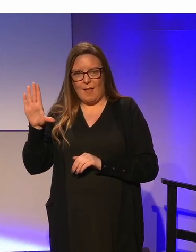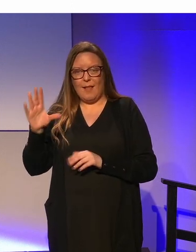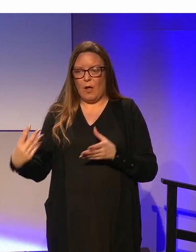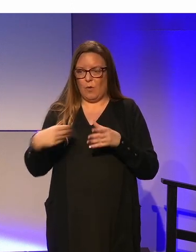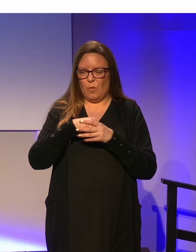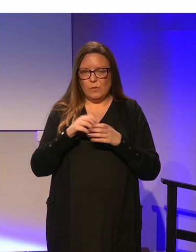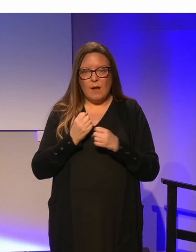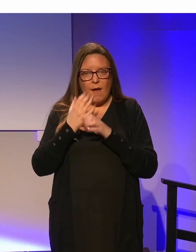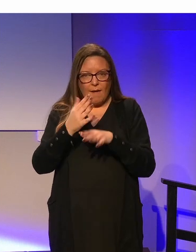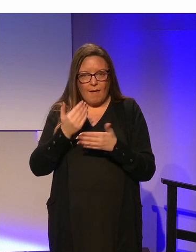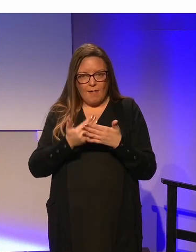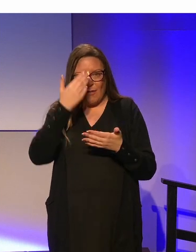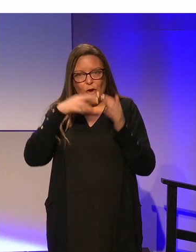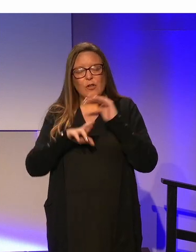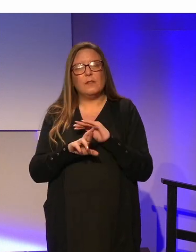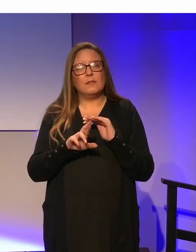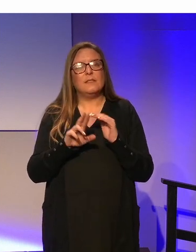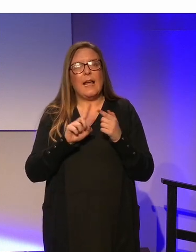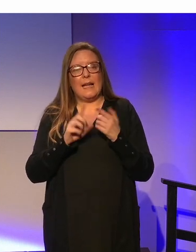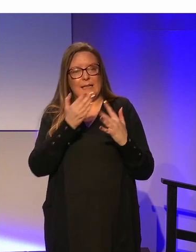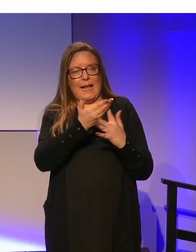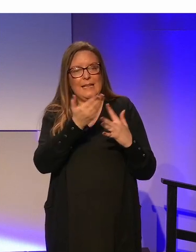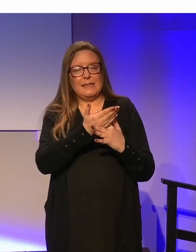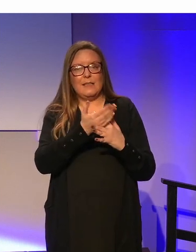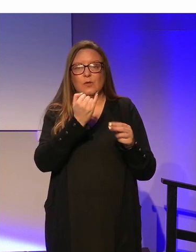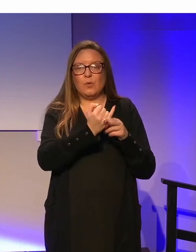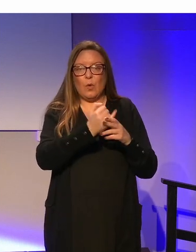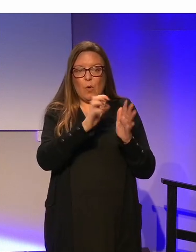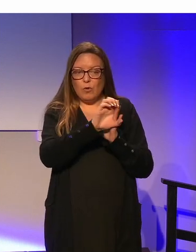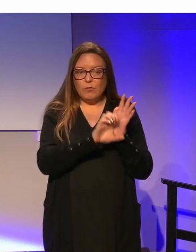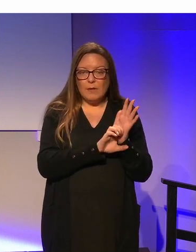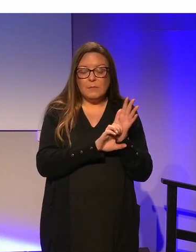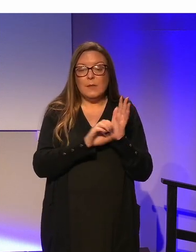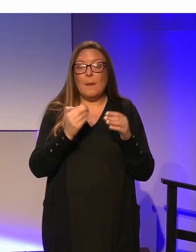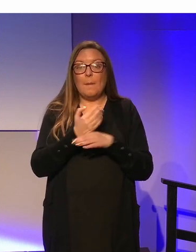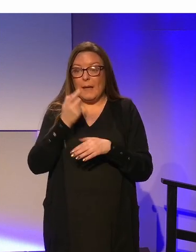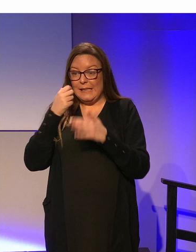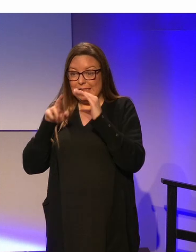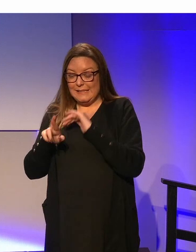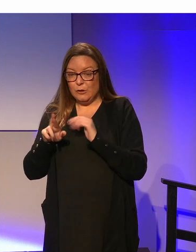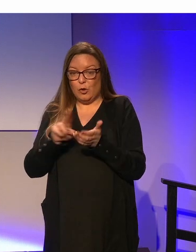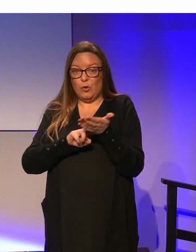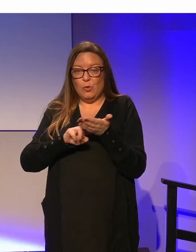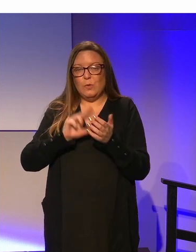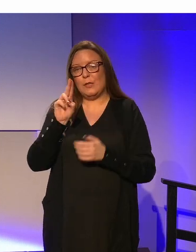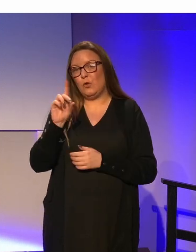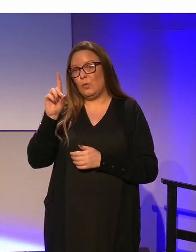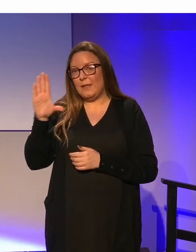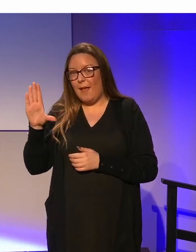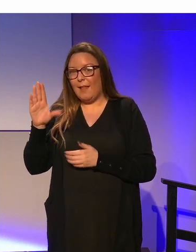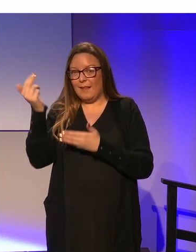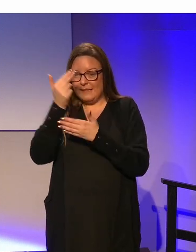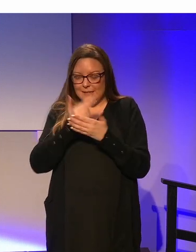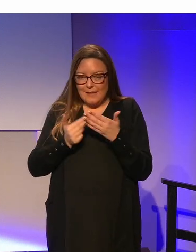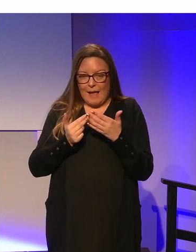all learners in accessing the school curriculum in a meaningful way by teachers embedding UDL in their teaching, designing